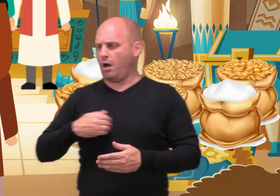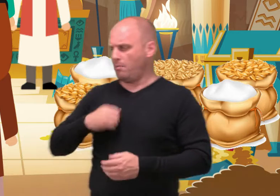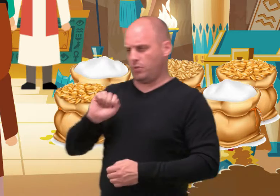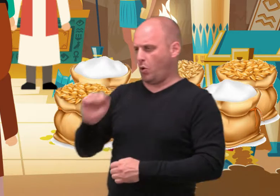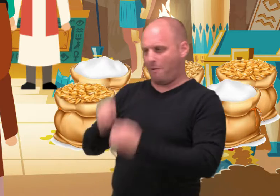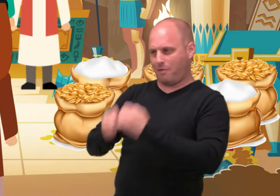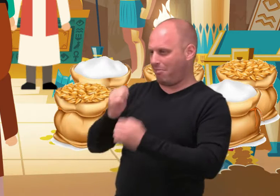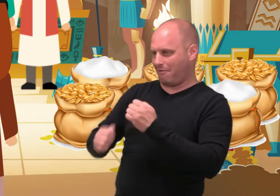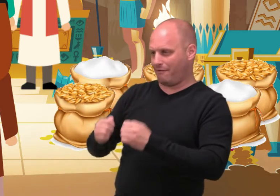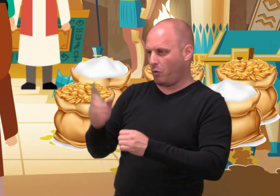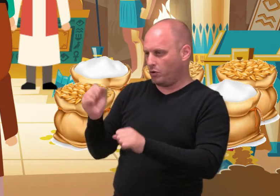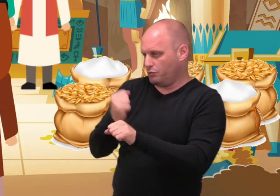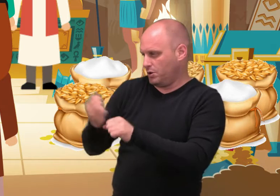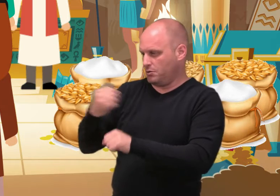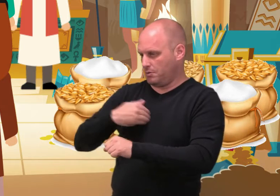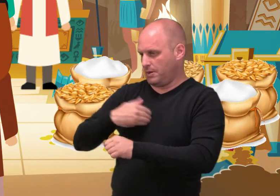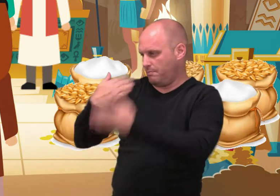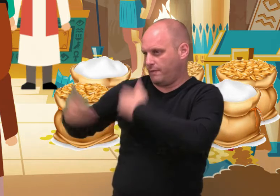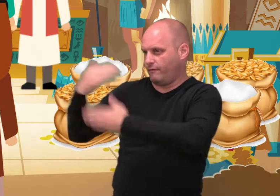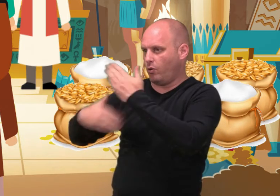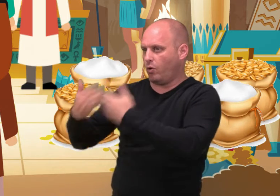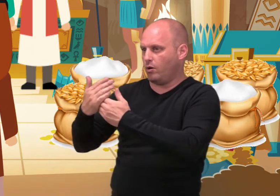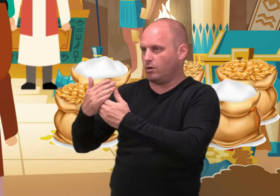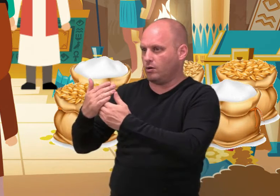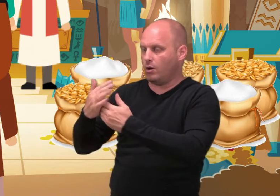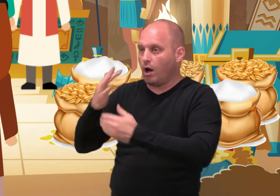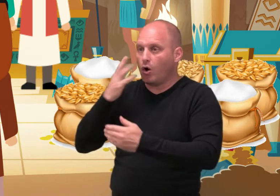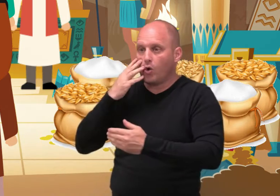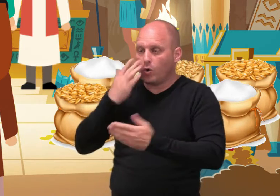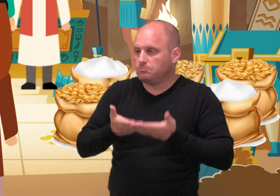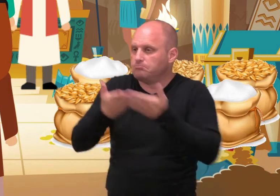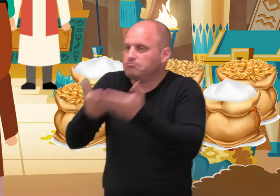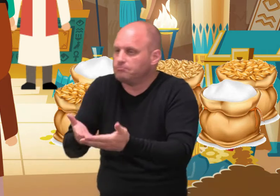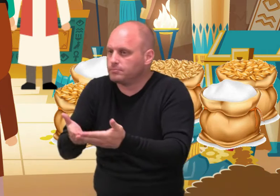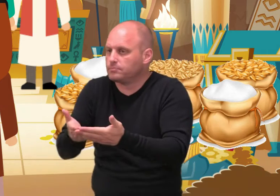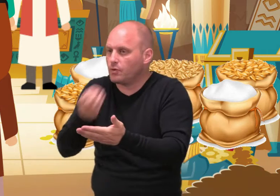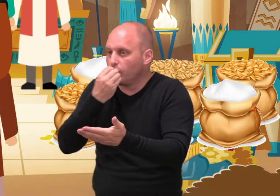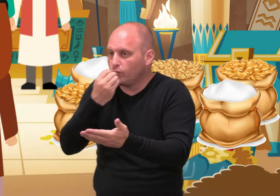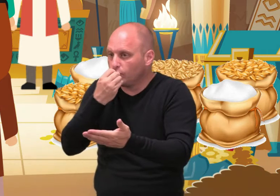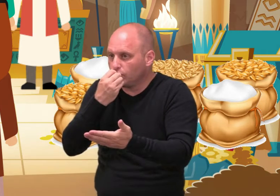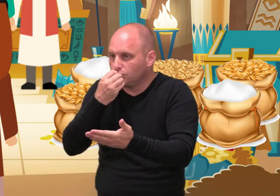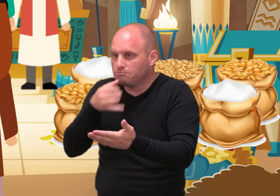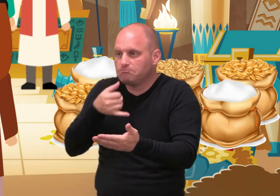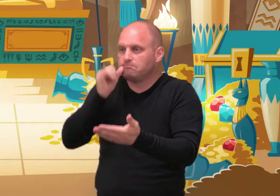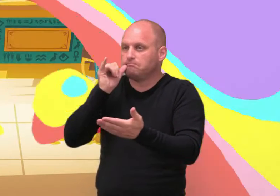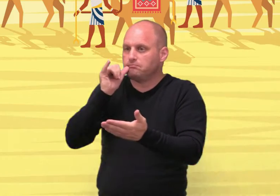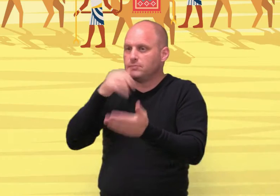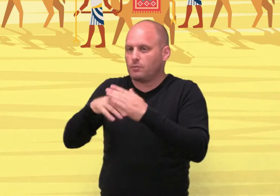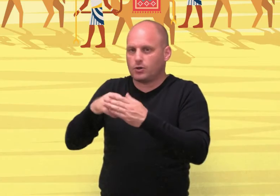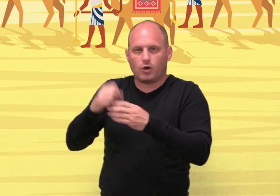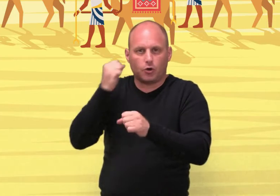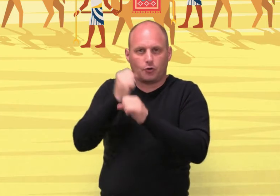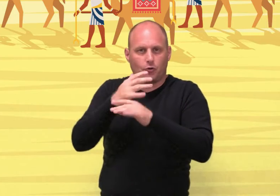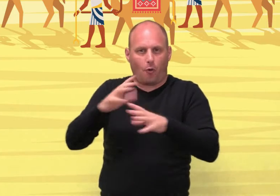used to do." So, when they had furnished them forth with their provisions, he put the golden bowl into his brother's